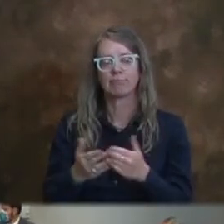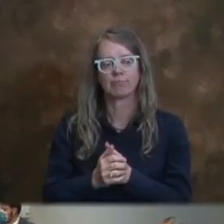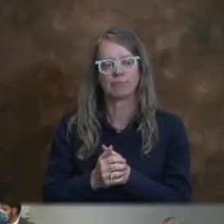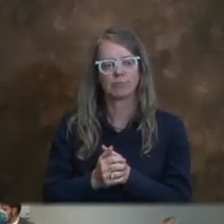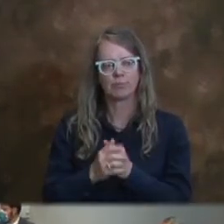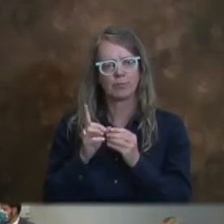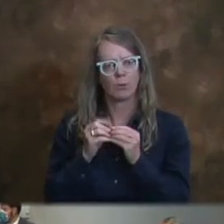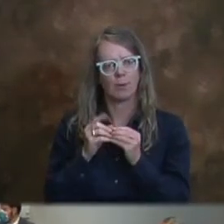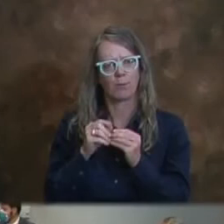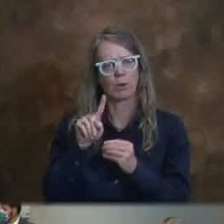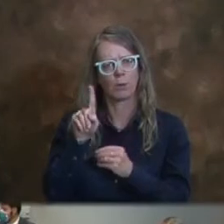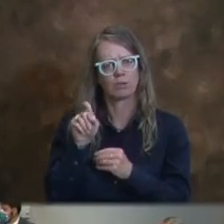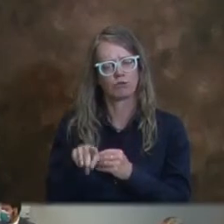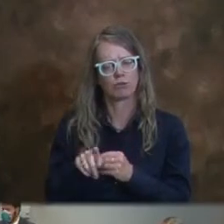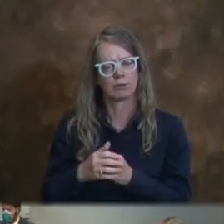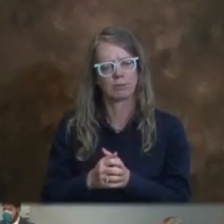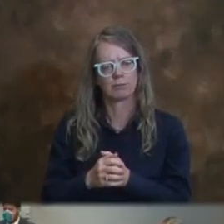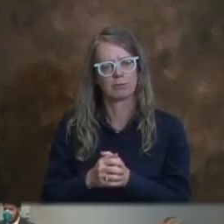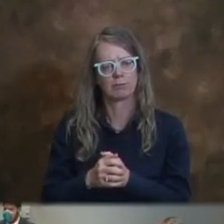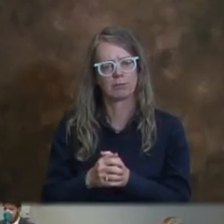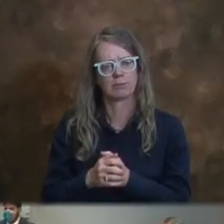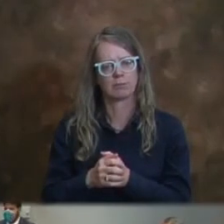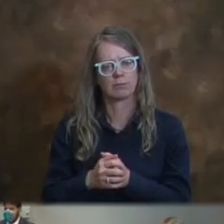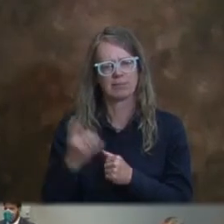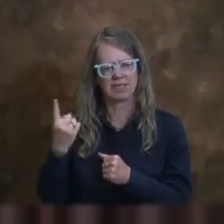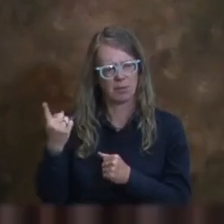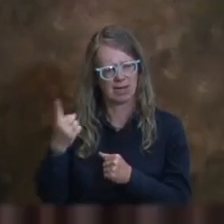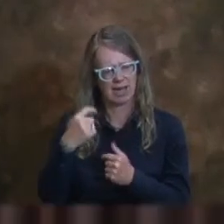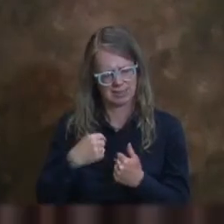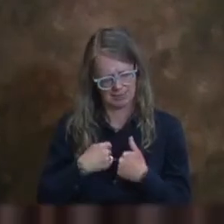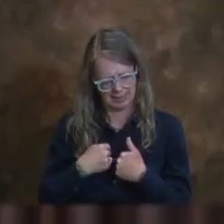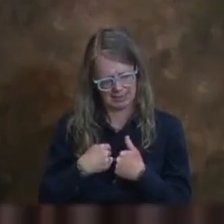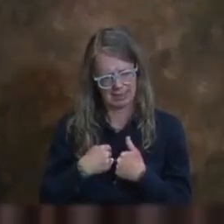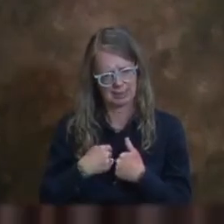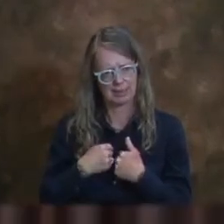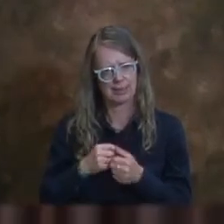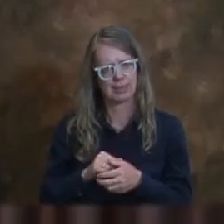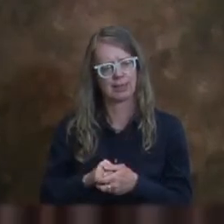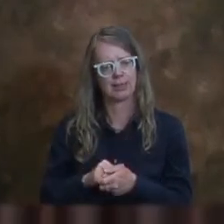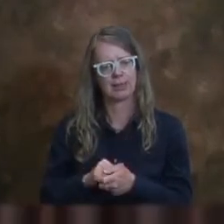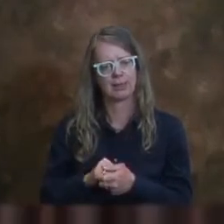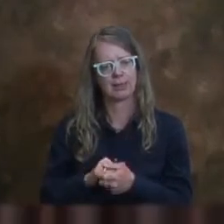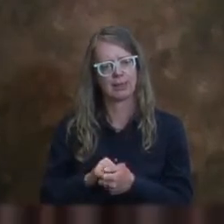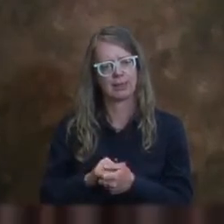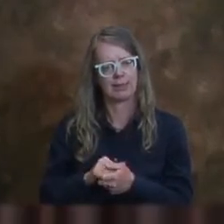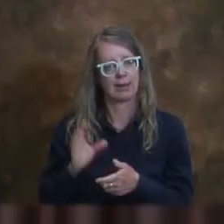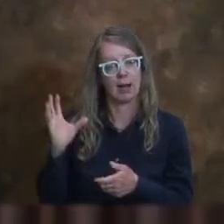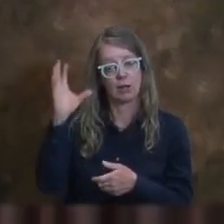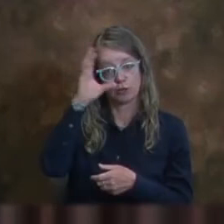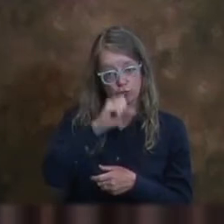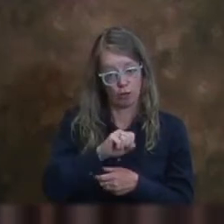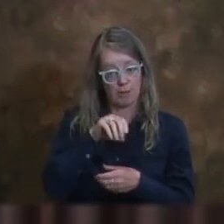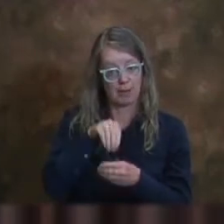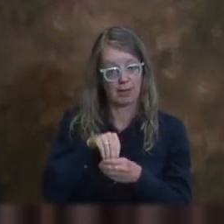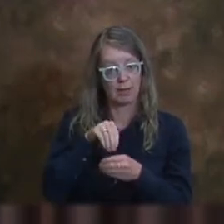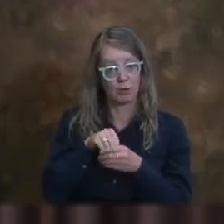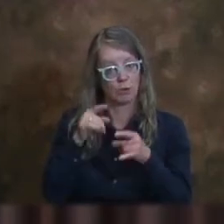other question that someone asked me. So assuming that the indoor mask